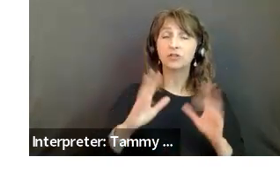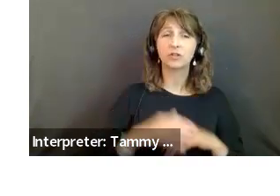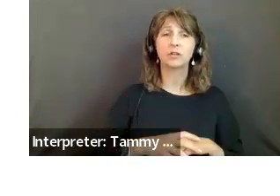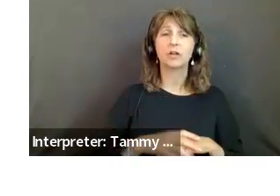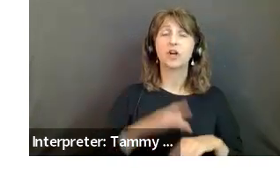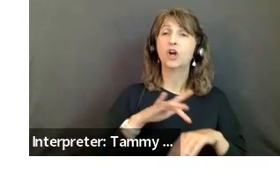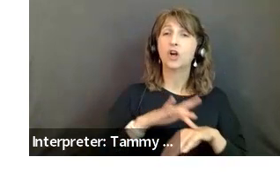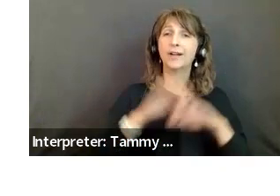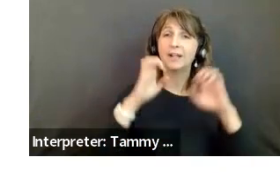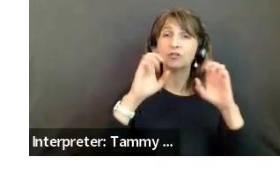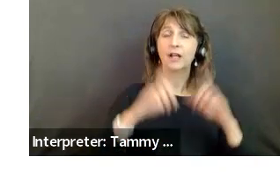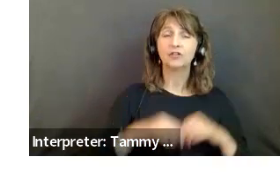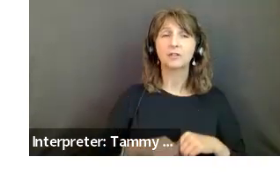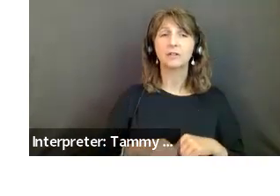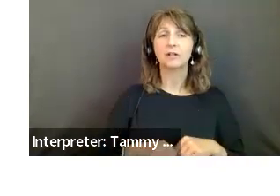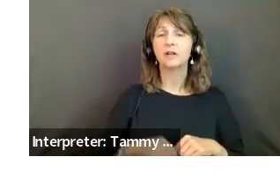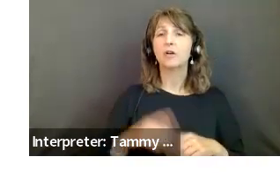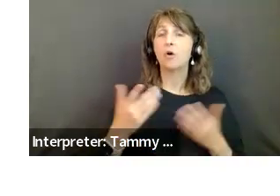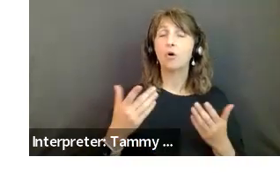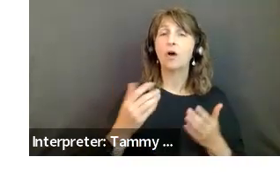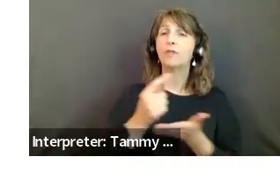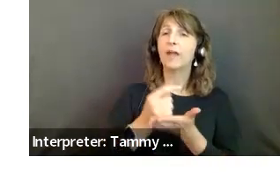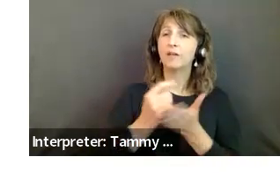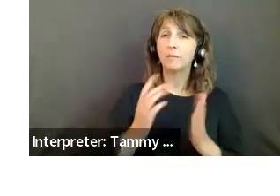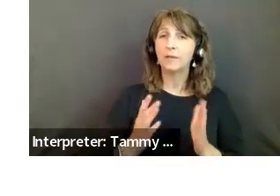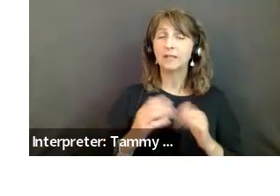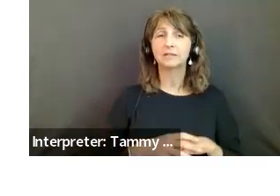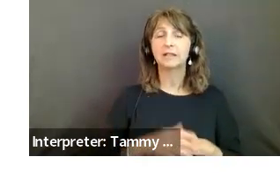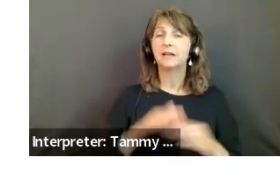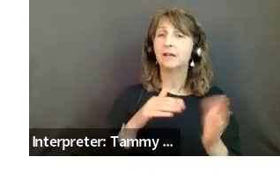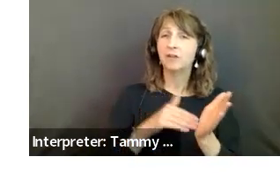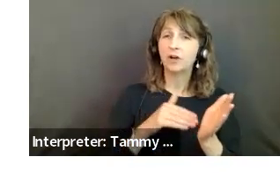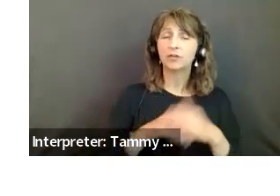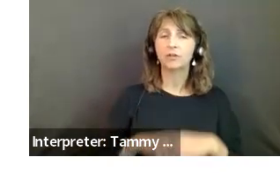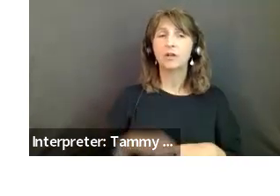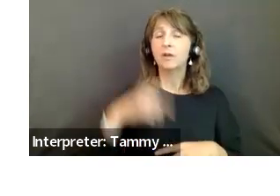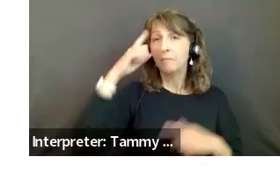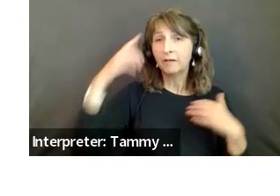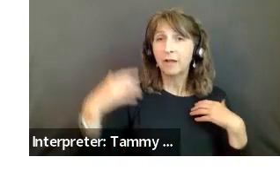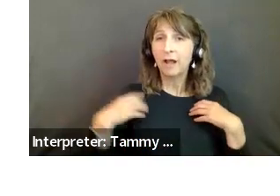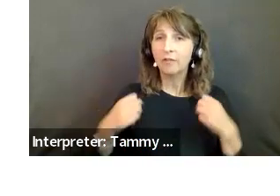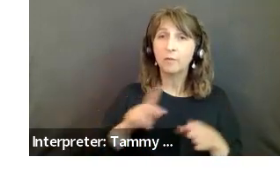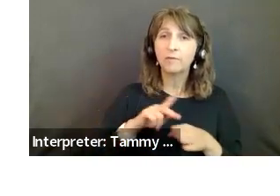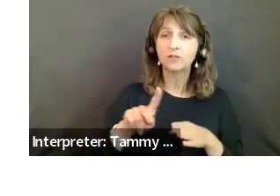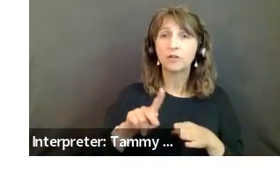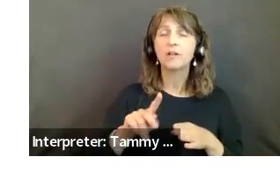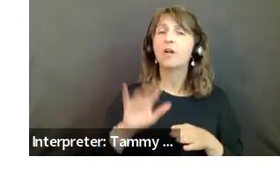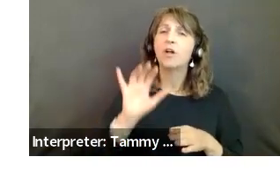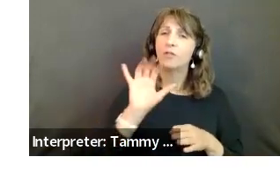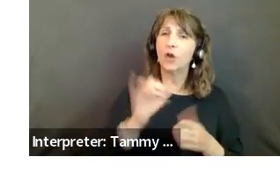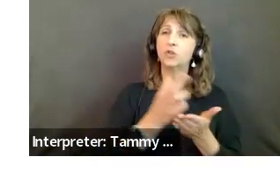you're in a therapist office or a mental health professional, a doctor, all of these resources are